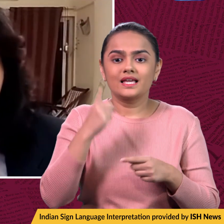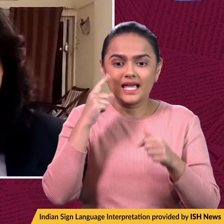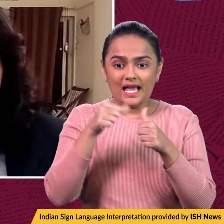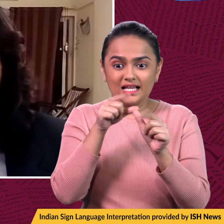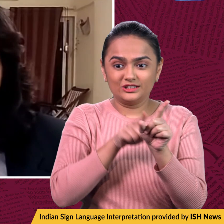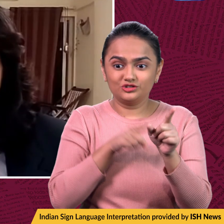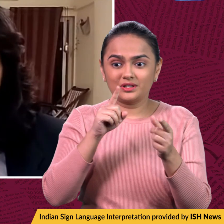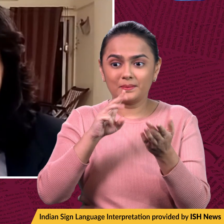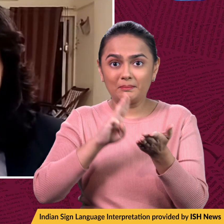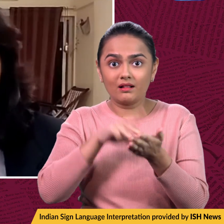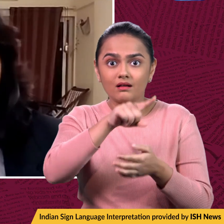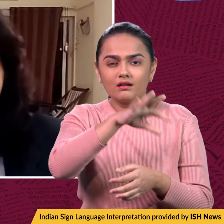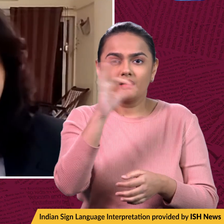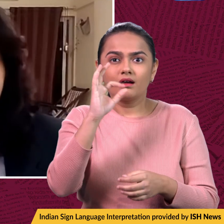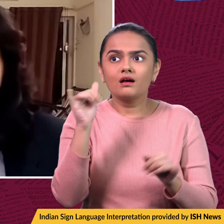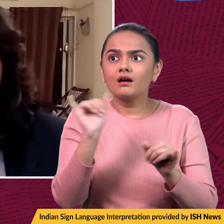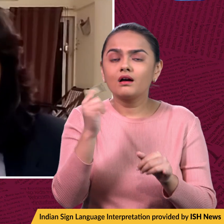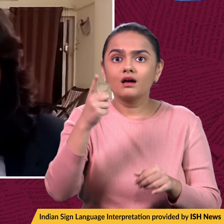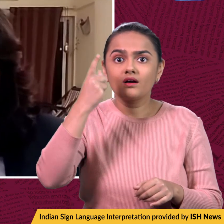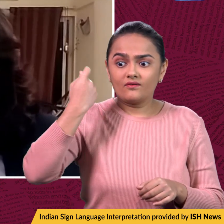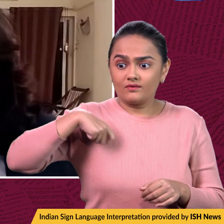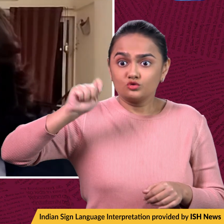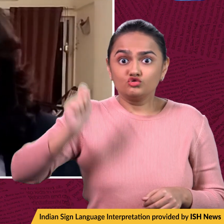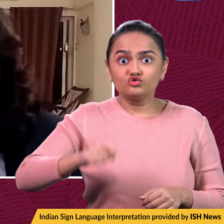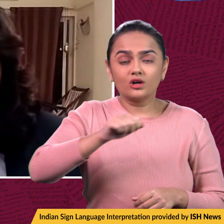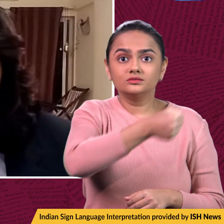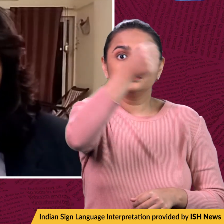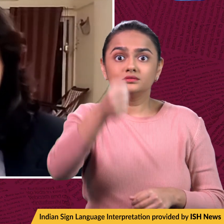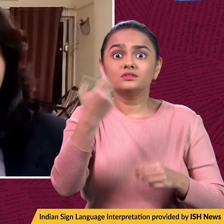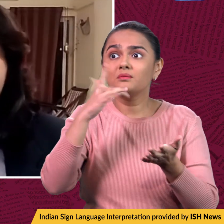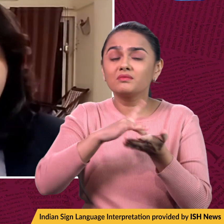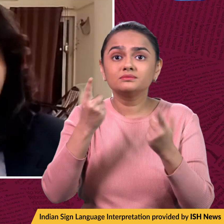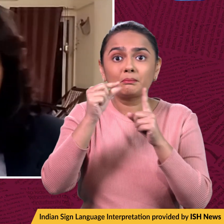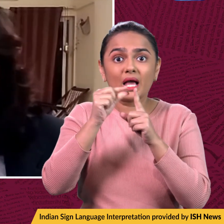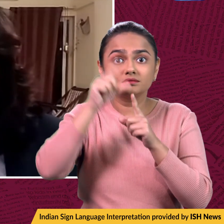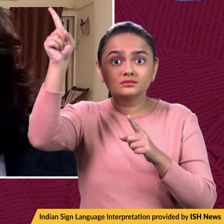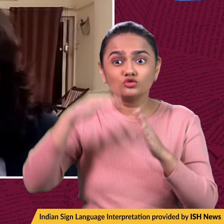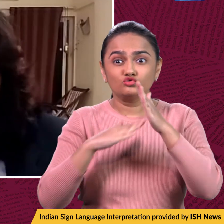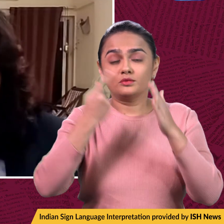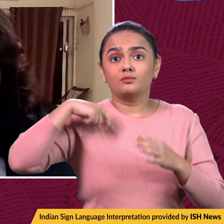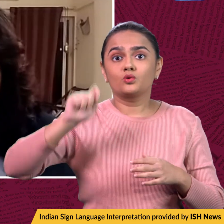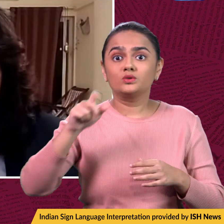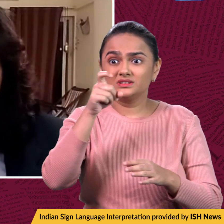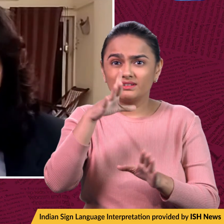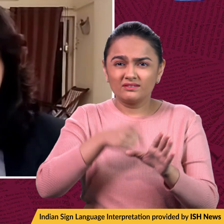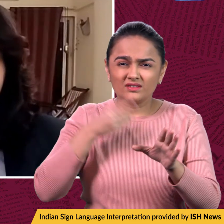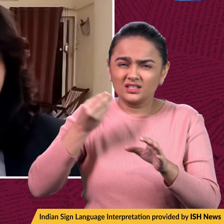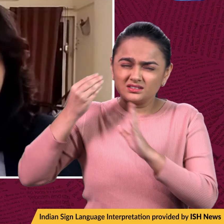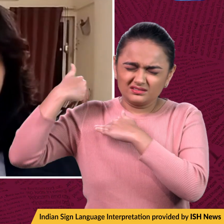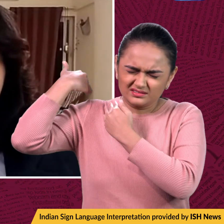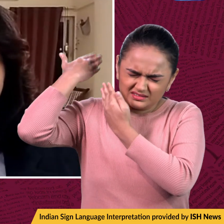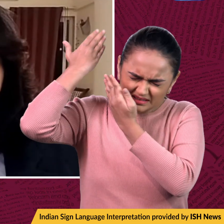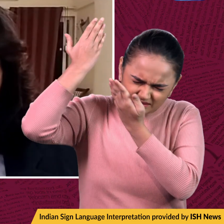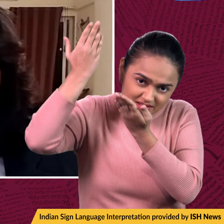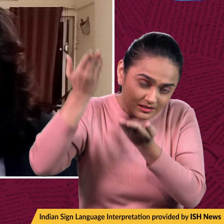Justice Ayesha Malik will be appointed as the first woman judge of Pakistan Supreme Court nearly 75 years after